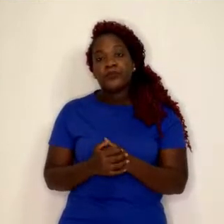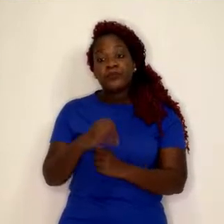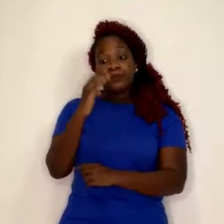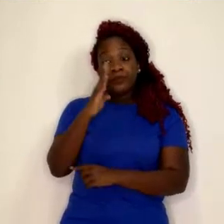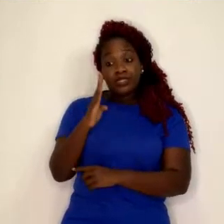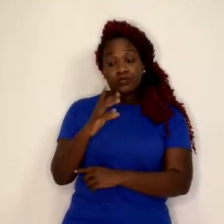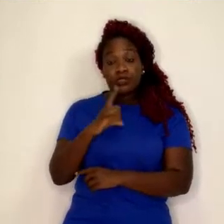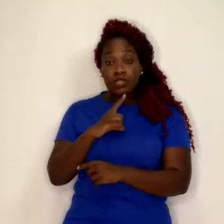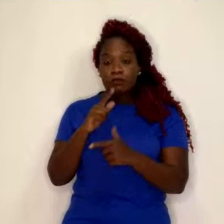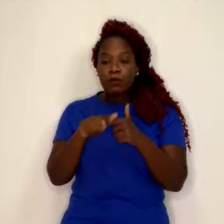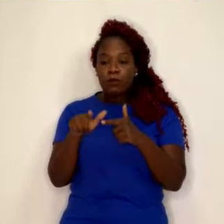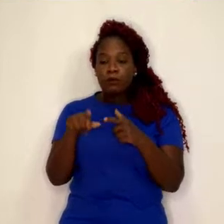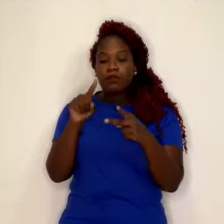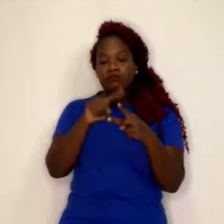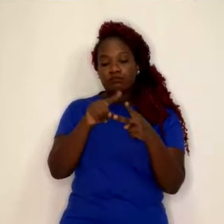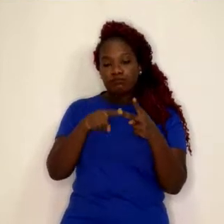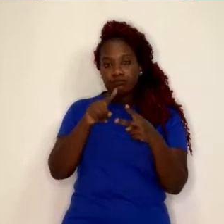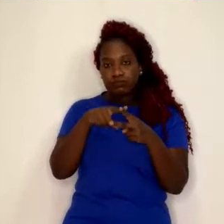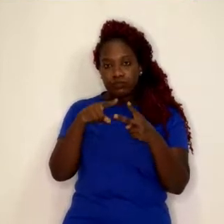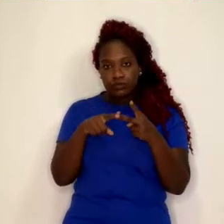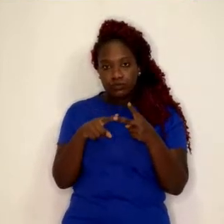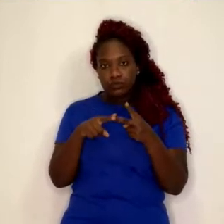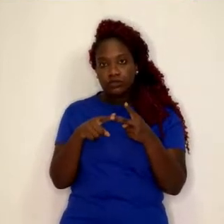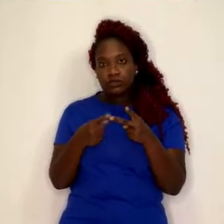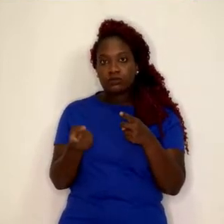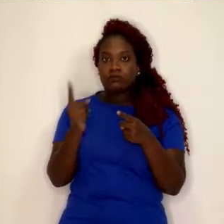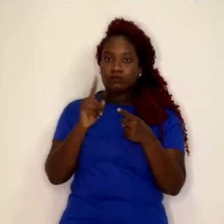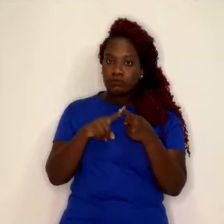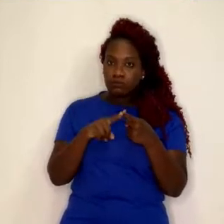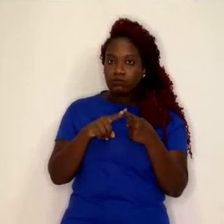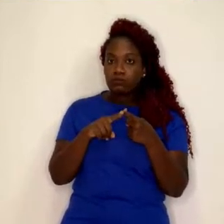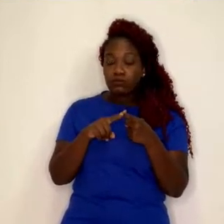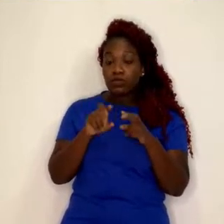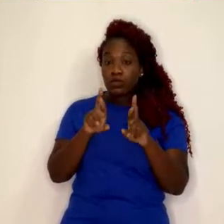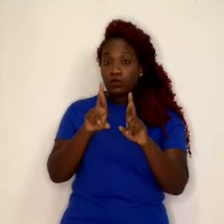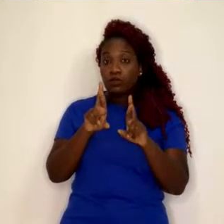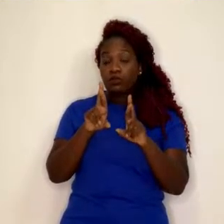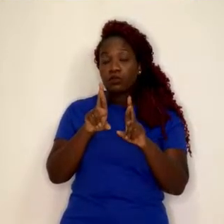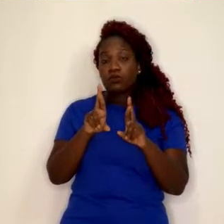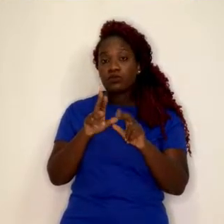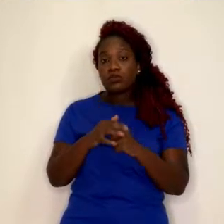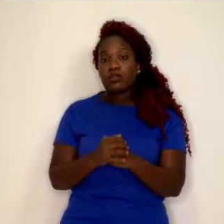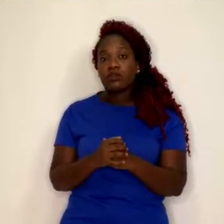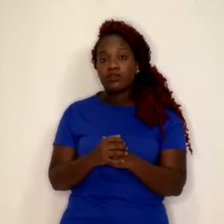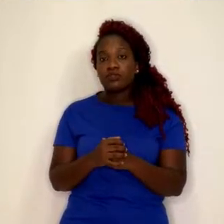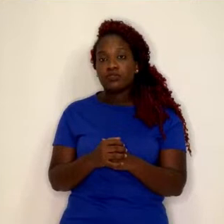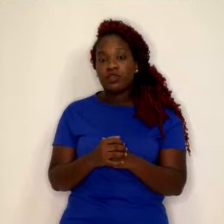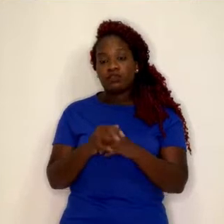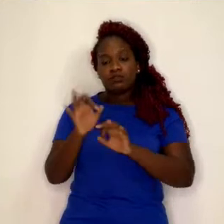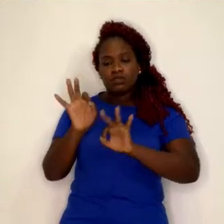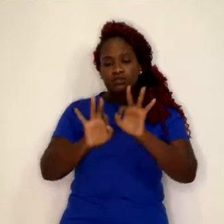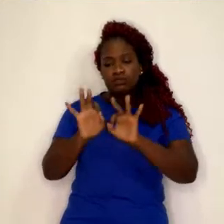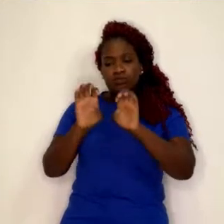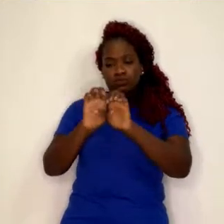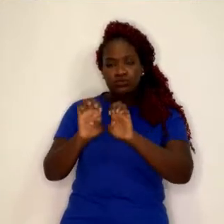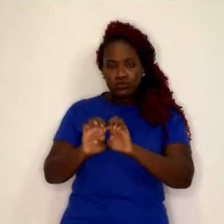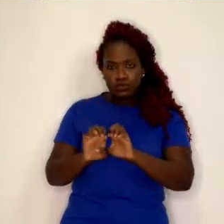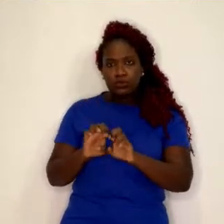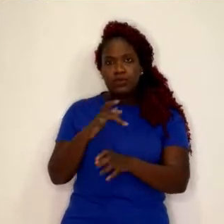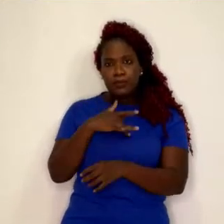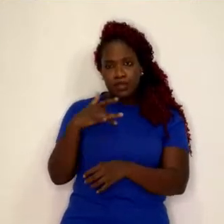major issue. Brazil has two major problems now. One that I think seems to be